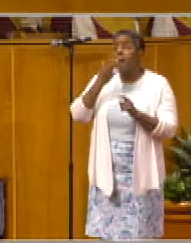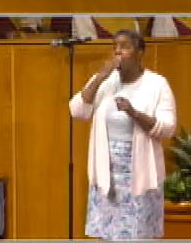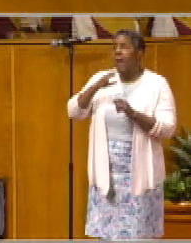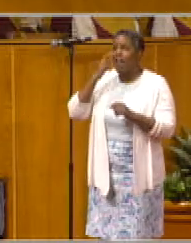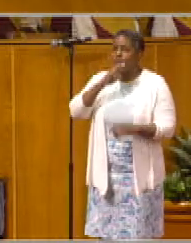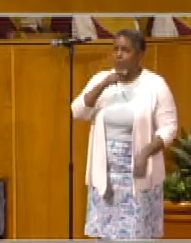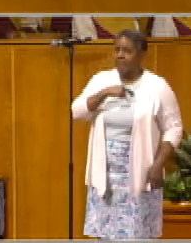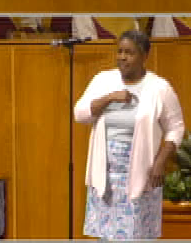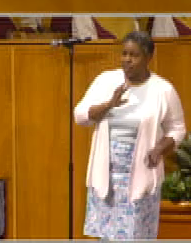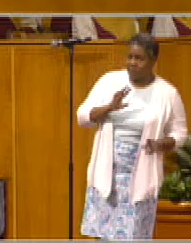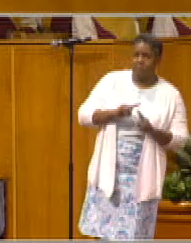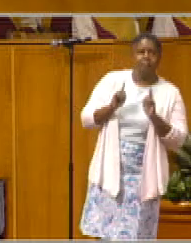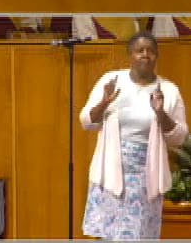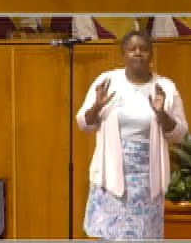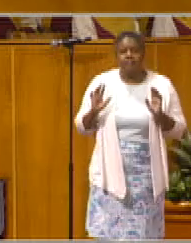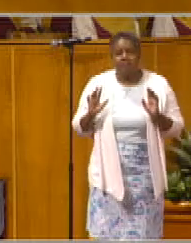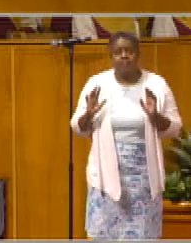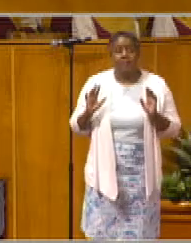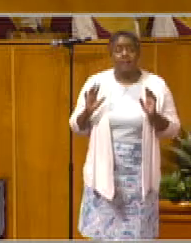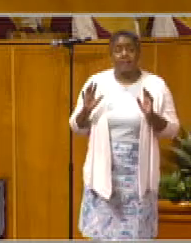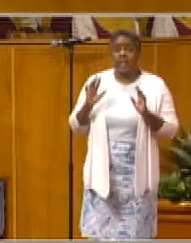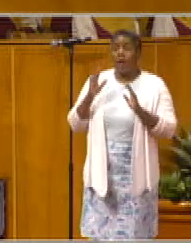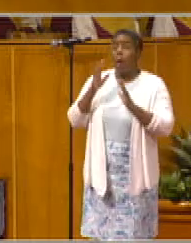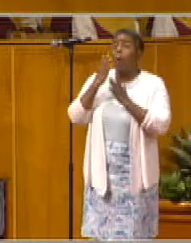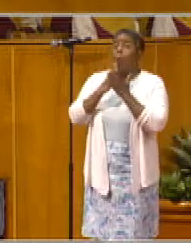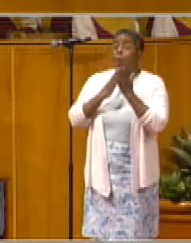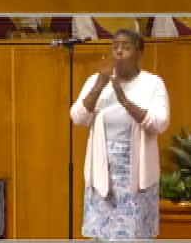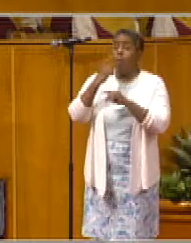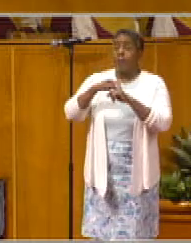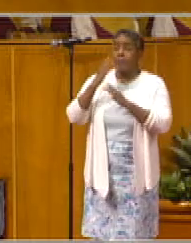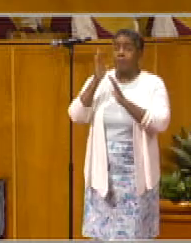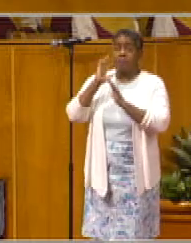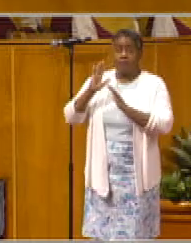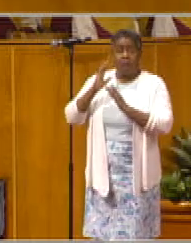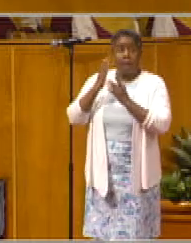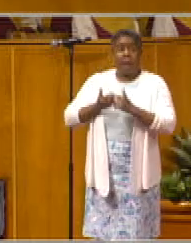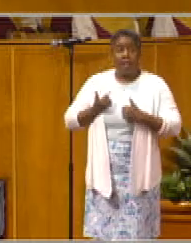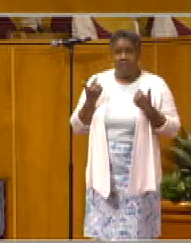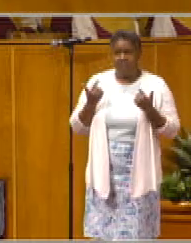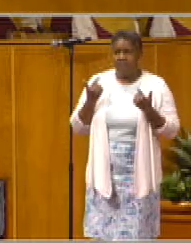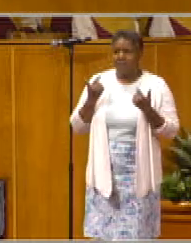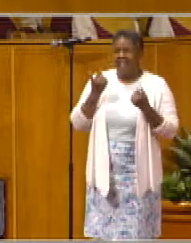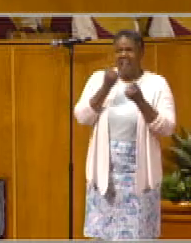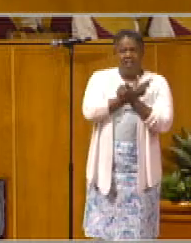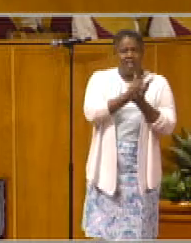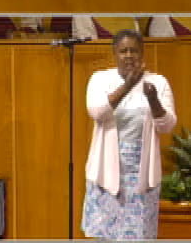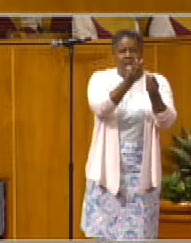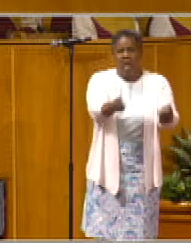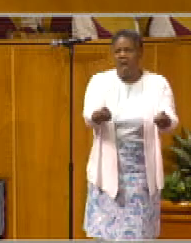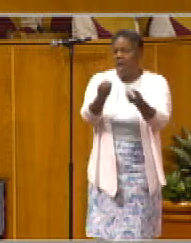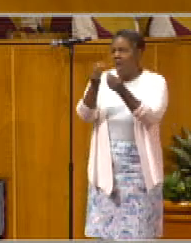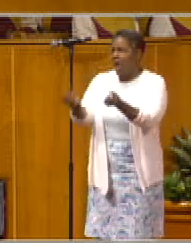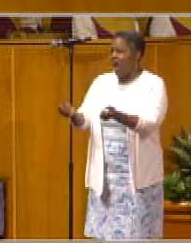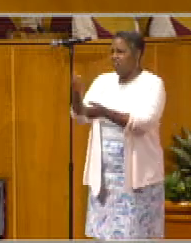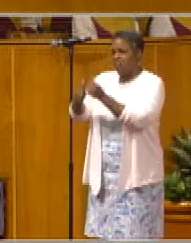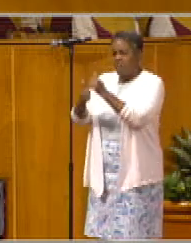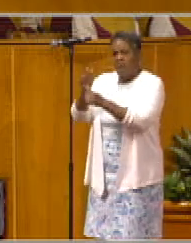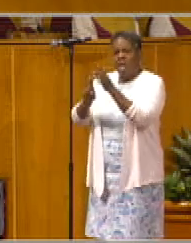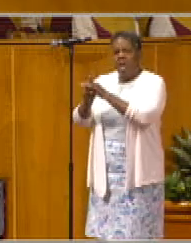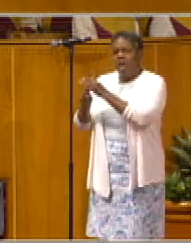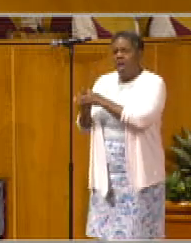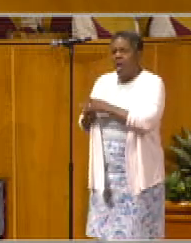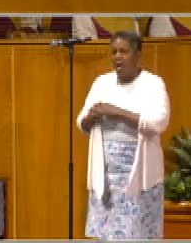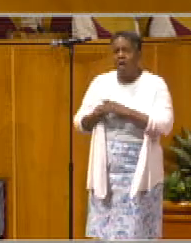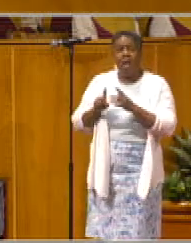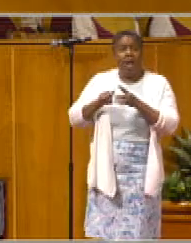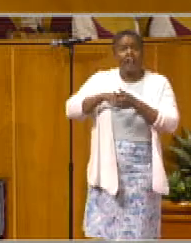reputation. There's a season in my life when things were falling apart all around me. I'm telling you all, it started